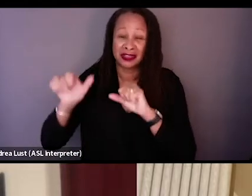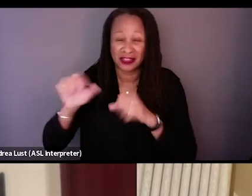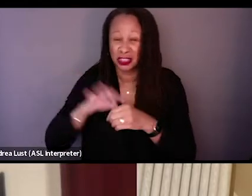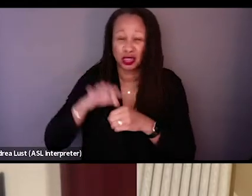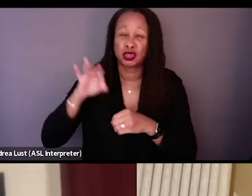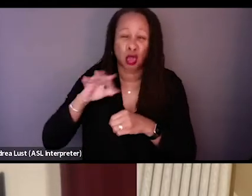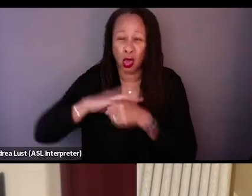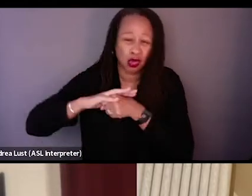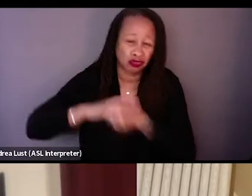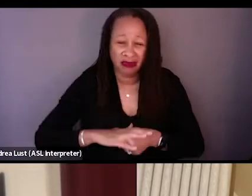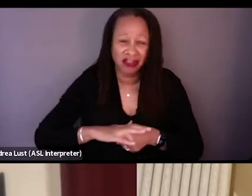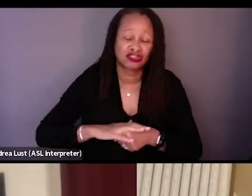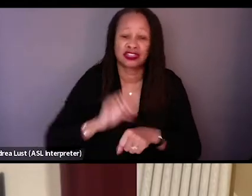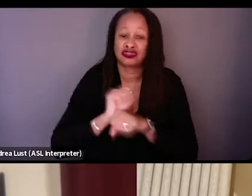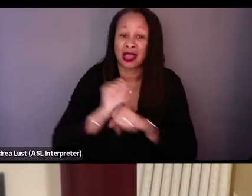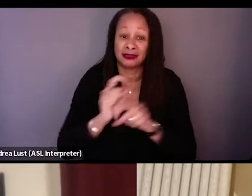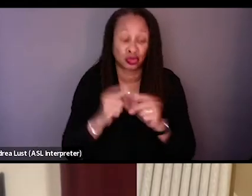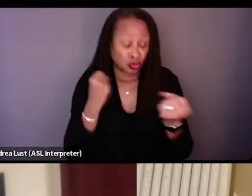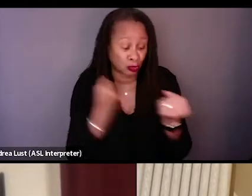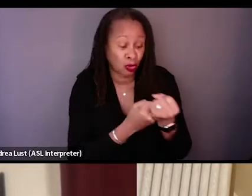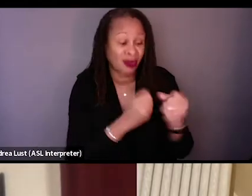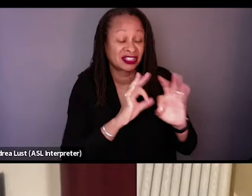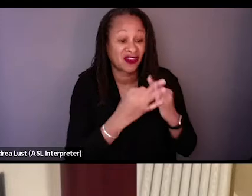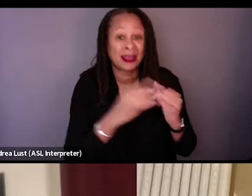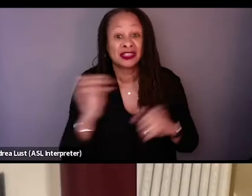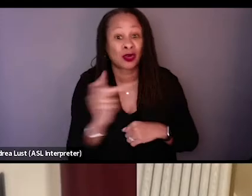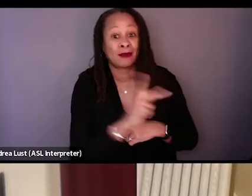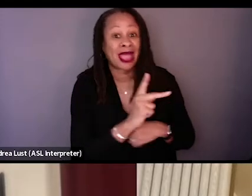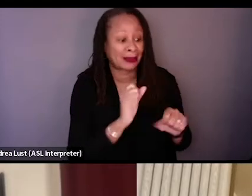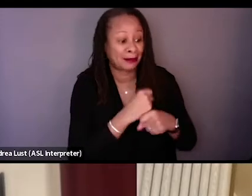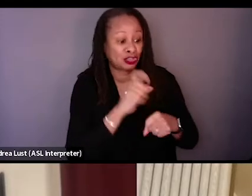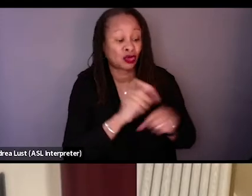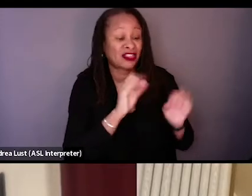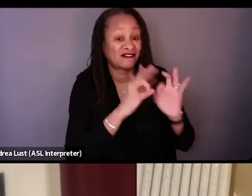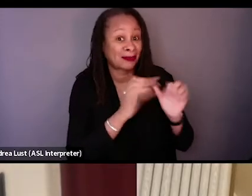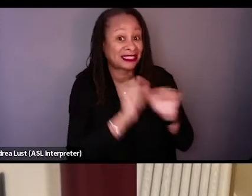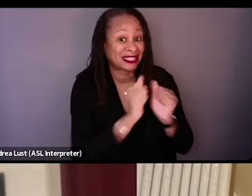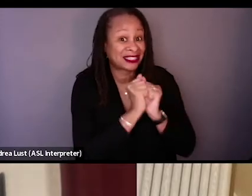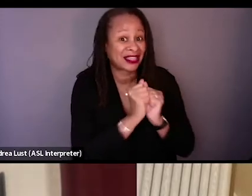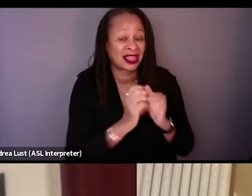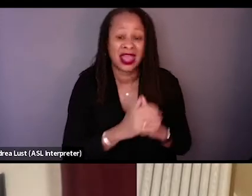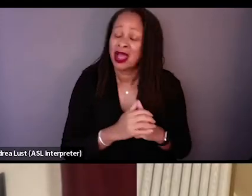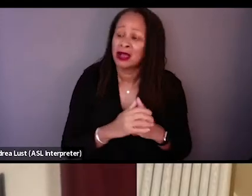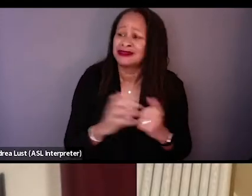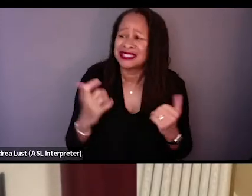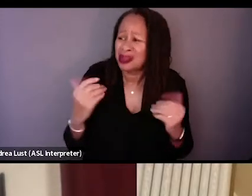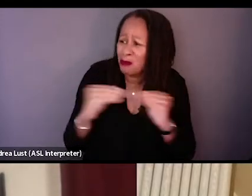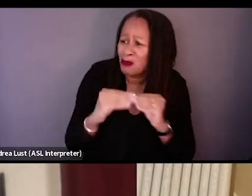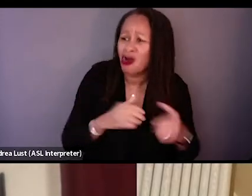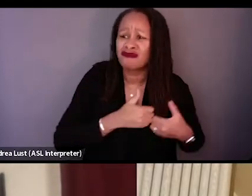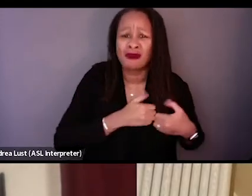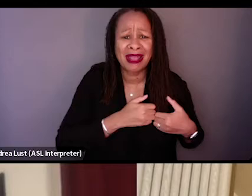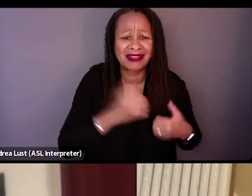every day to support his family so he can go home and keep his family together. I mean, I don't think there's any more romantic notion in the history of movies